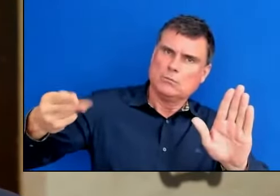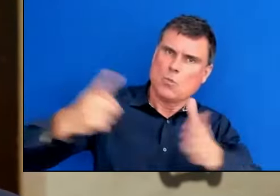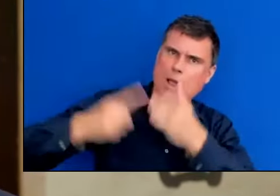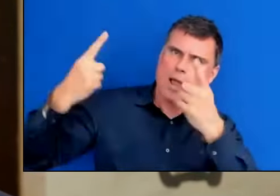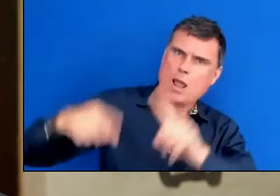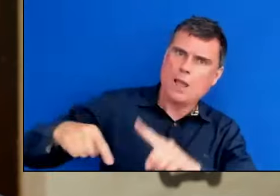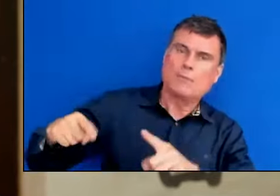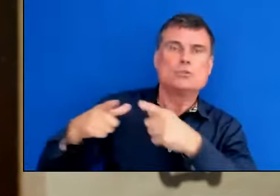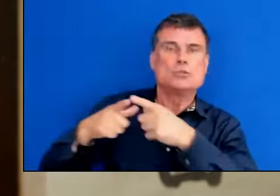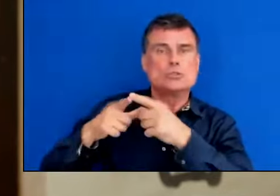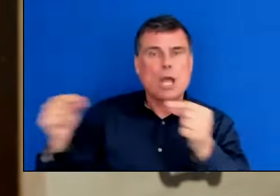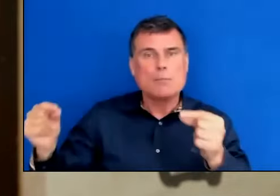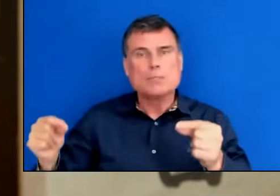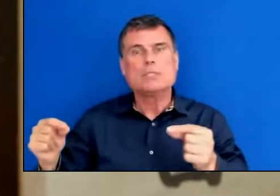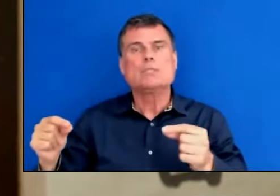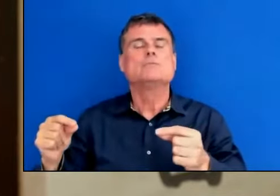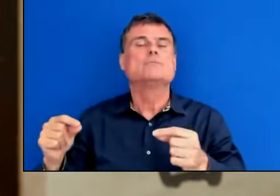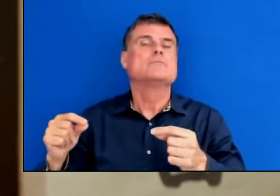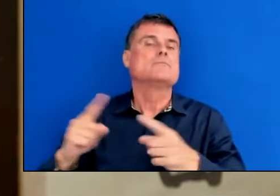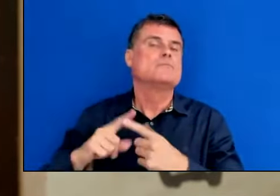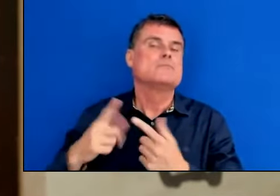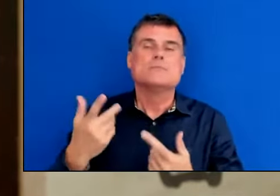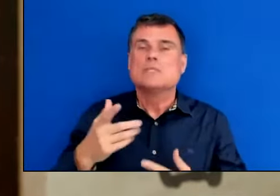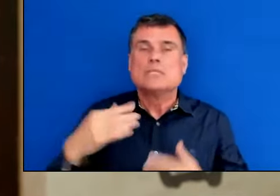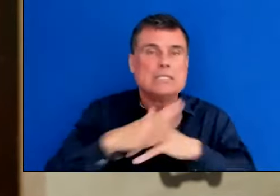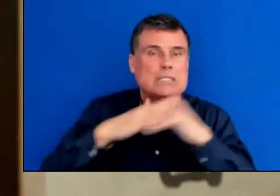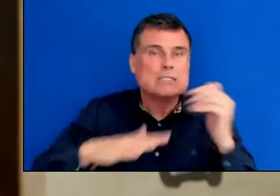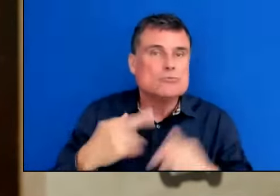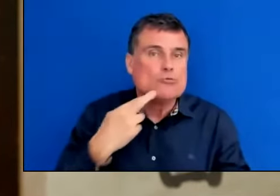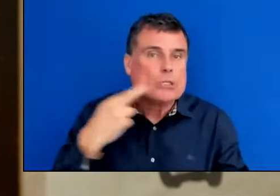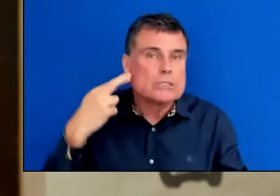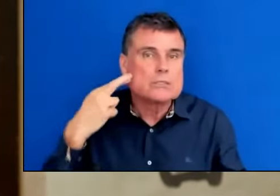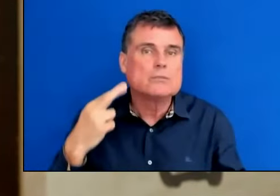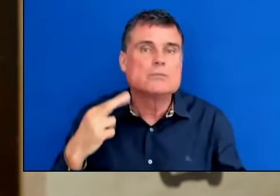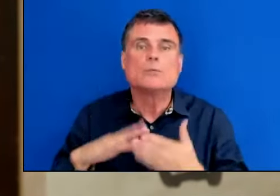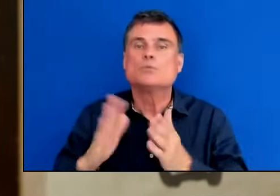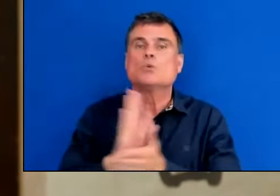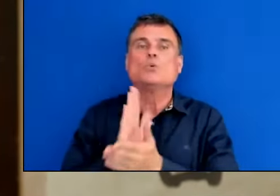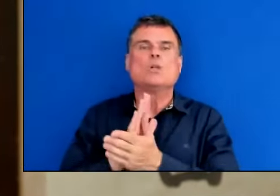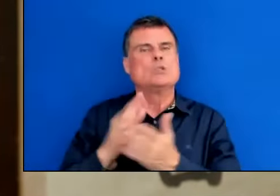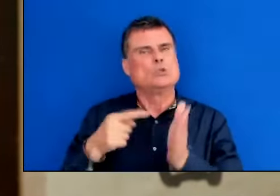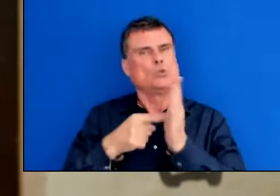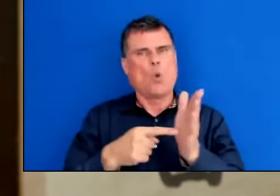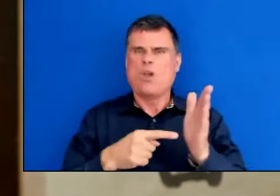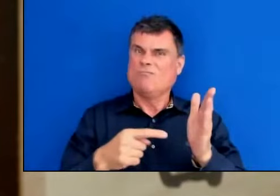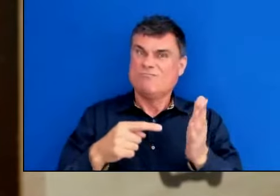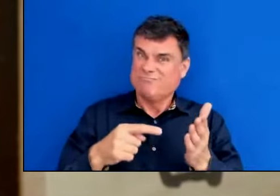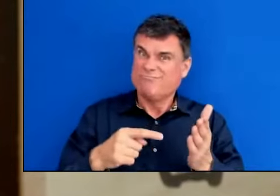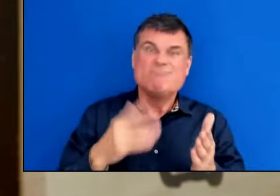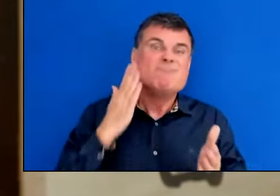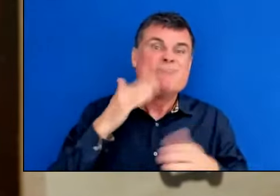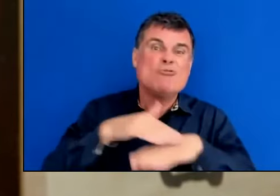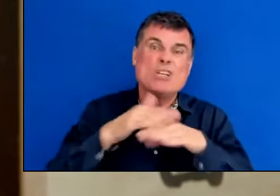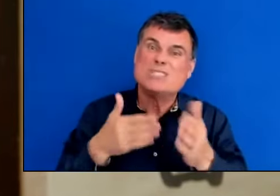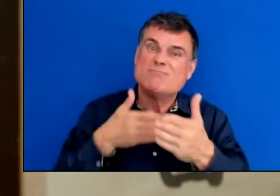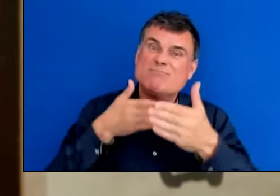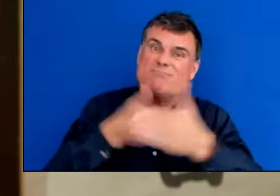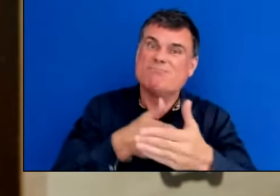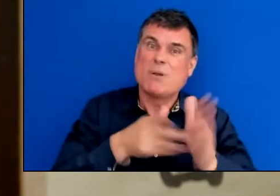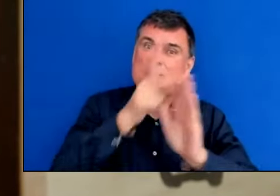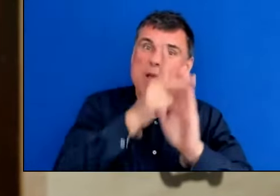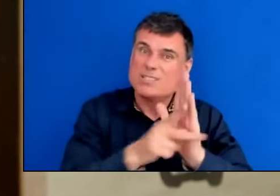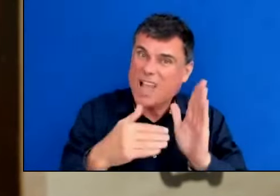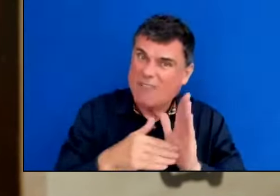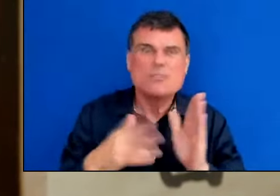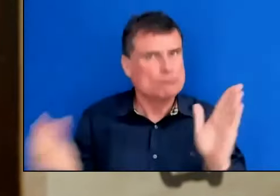just Japanese internment, but also the impact of residential schools, the Kamagata Maru, and a host of other racist policies that were part